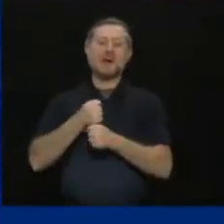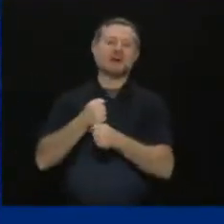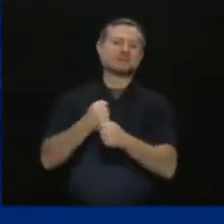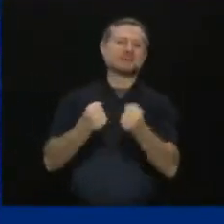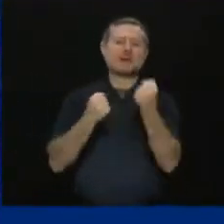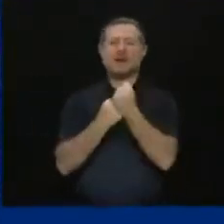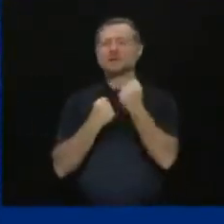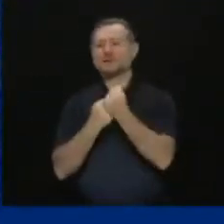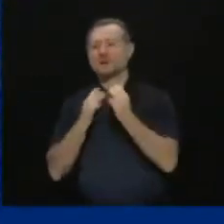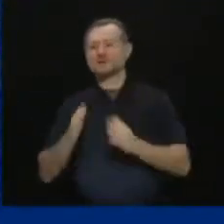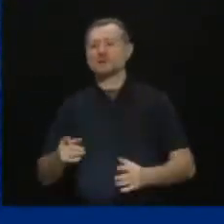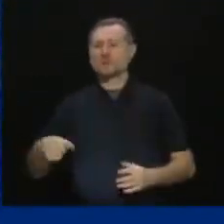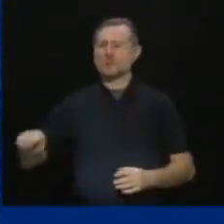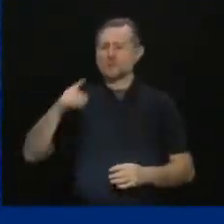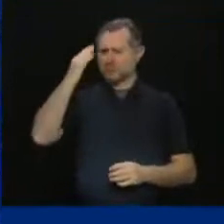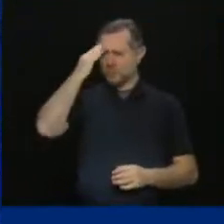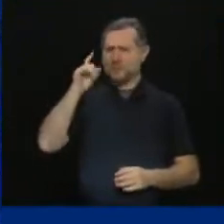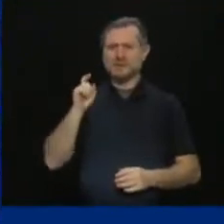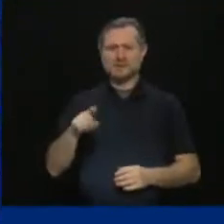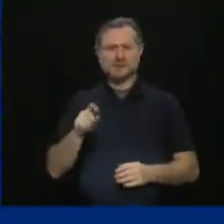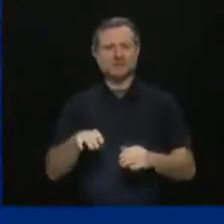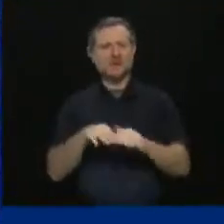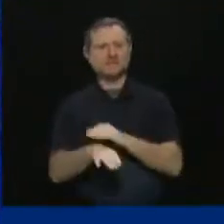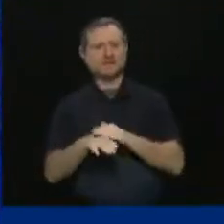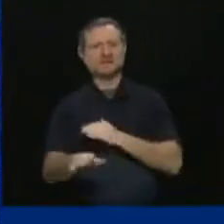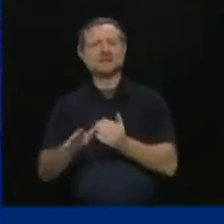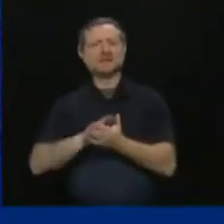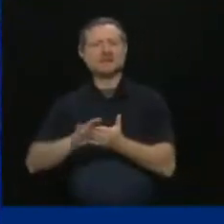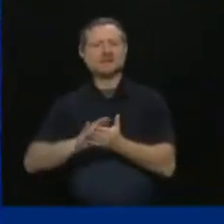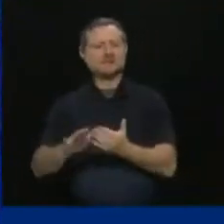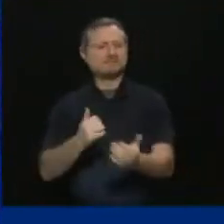to sterile equipment. They pushed.